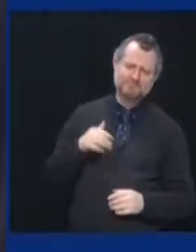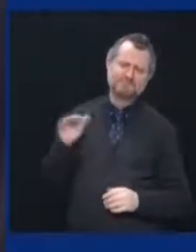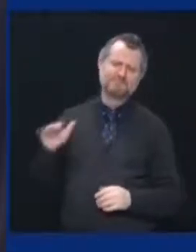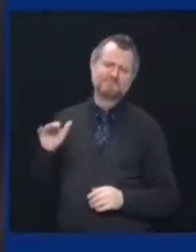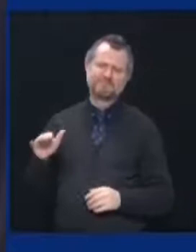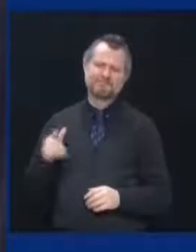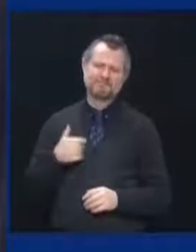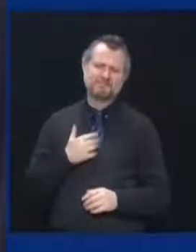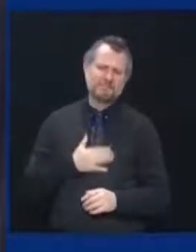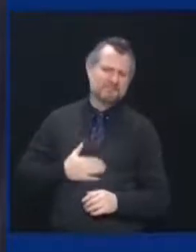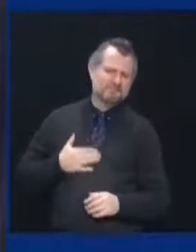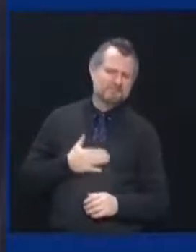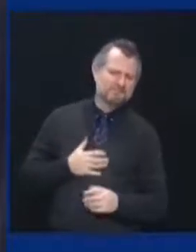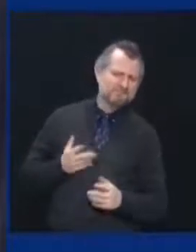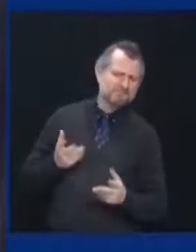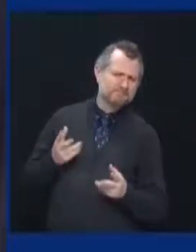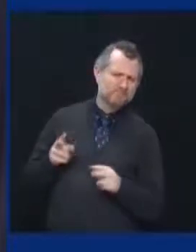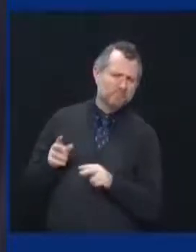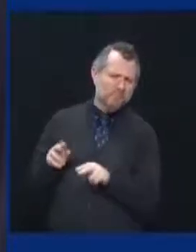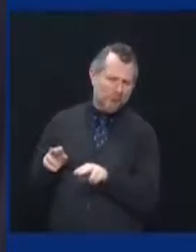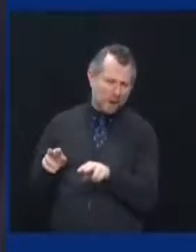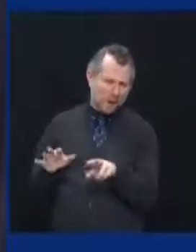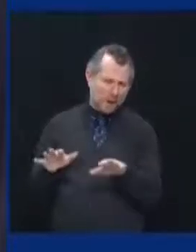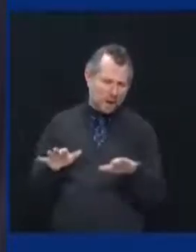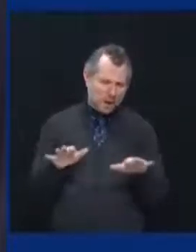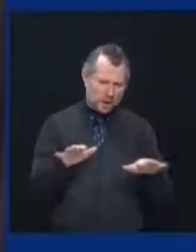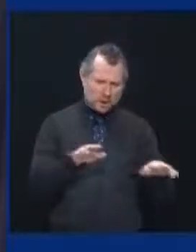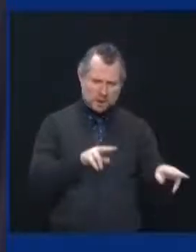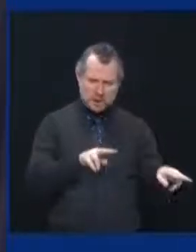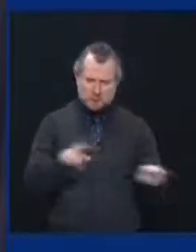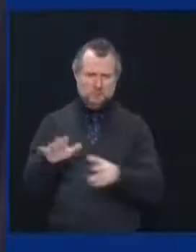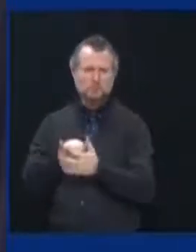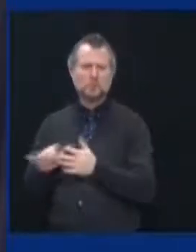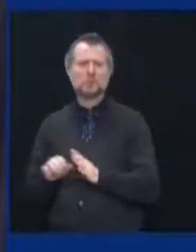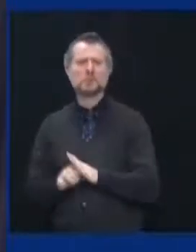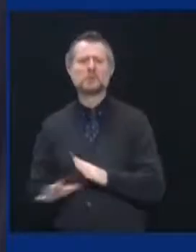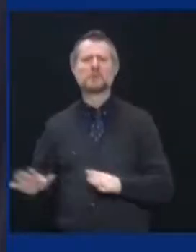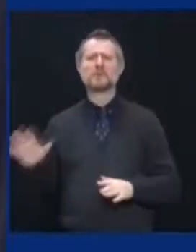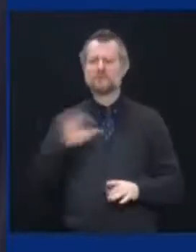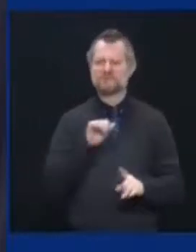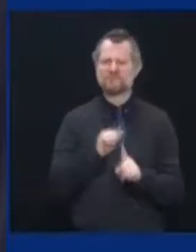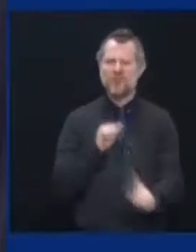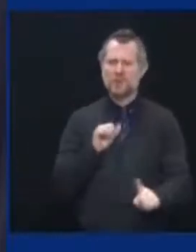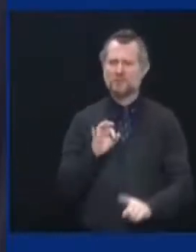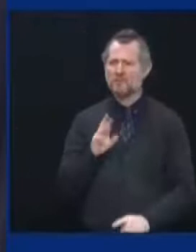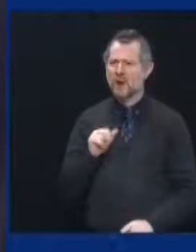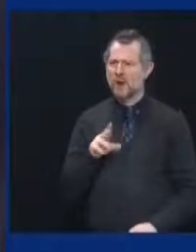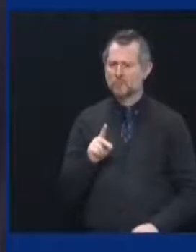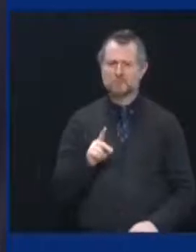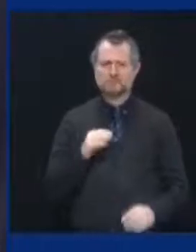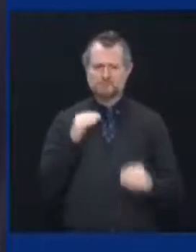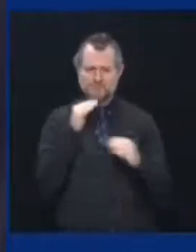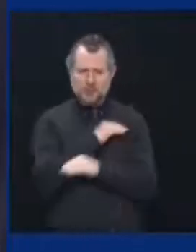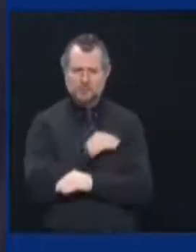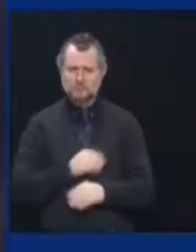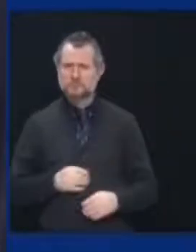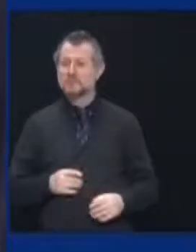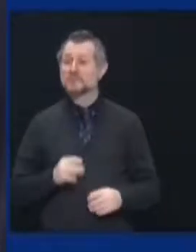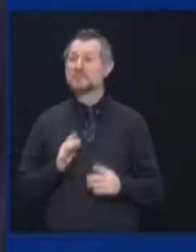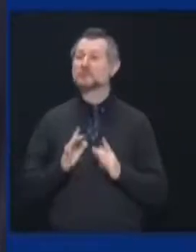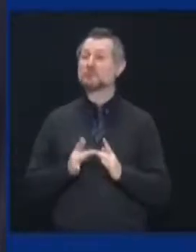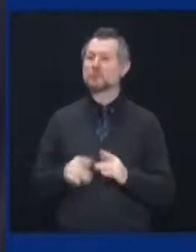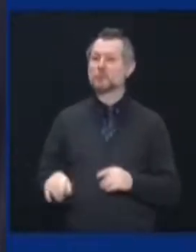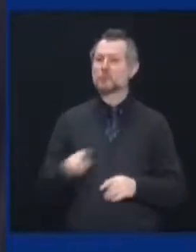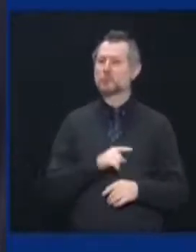please watch out for possible fraud. You'll see people on the internet